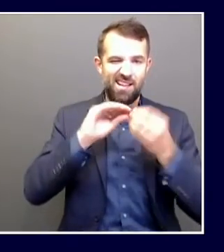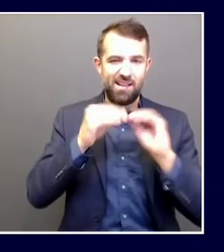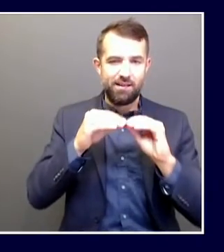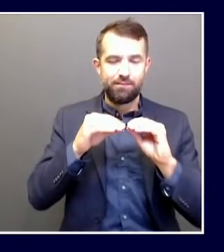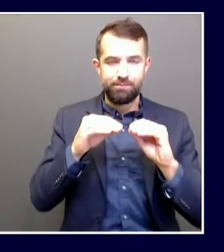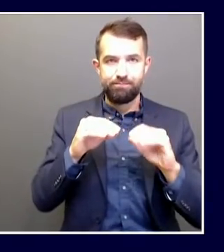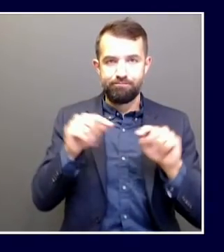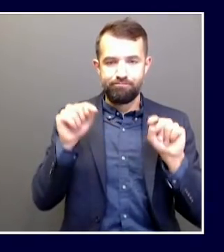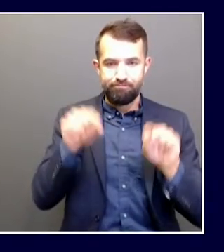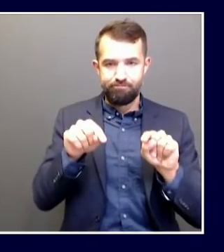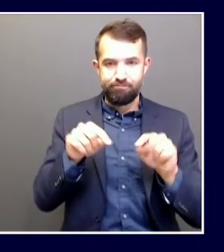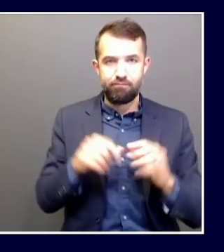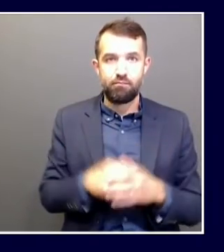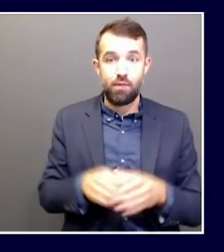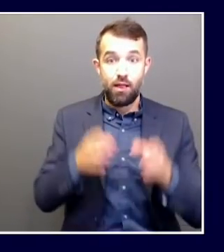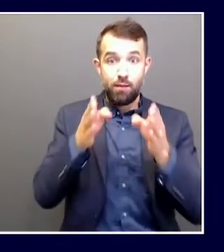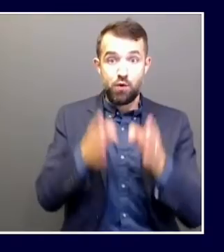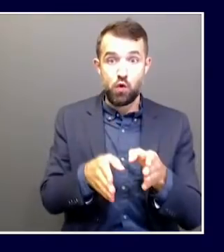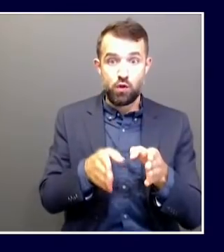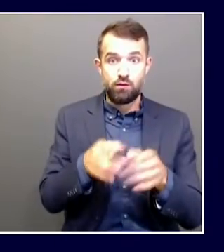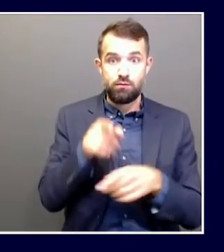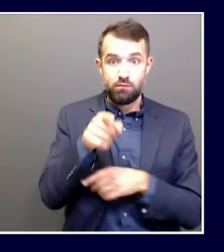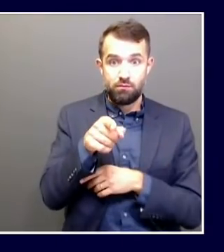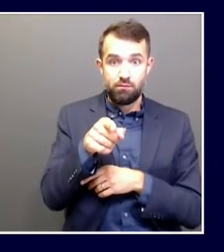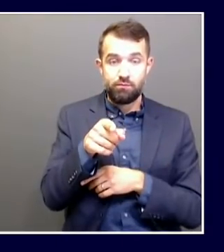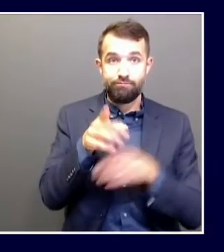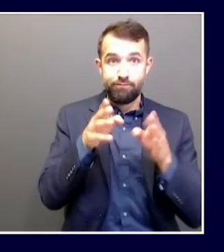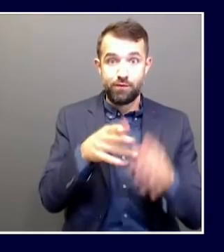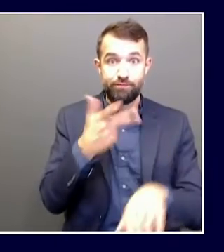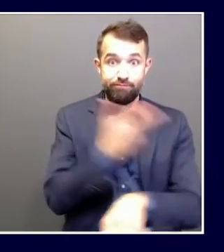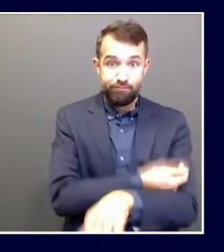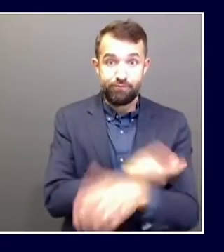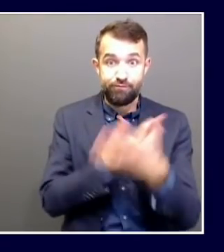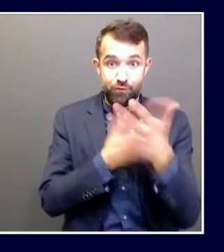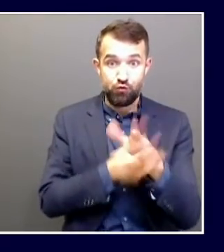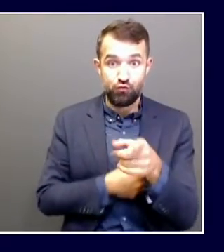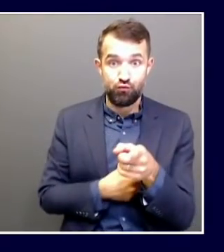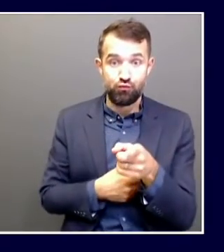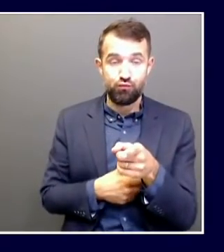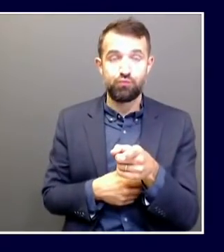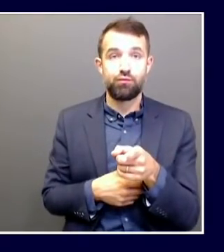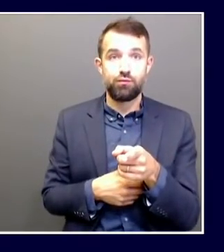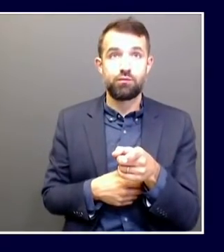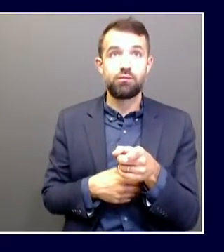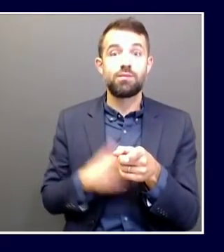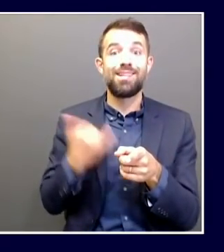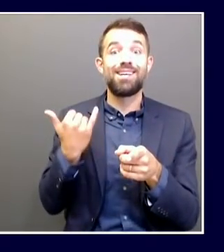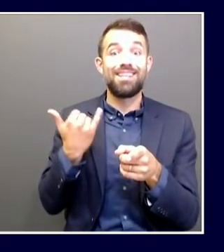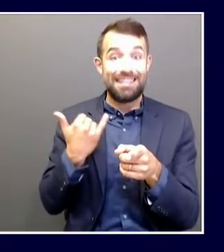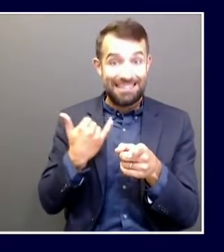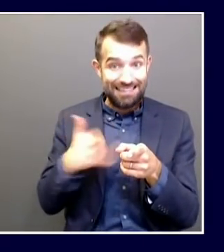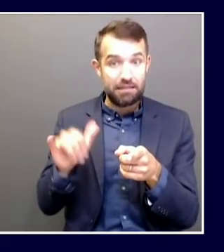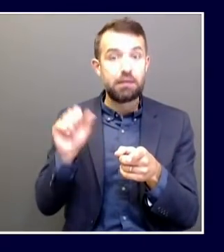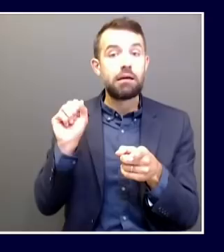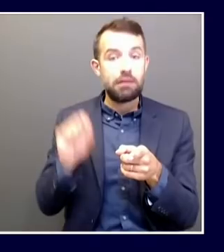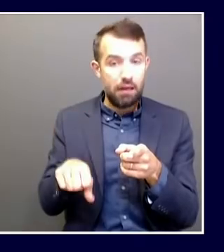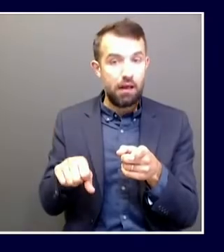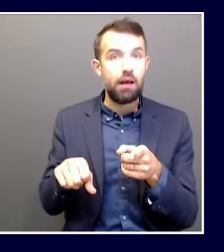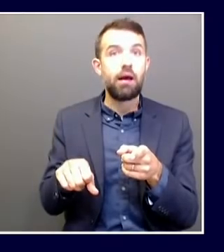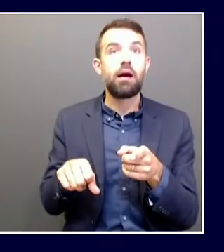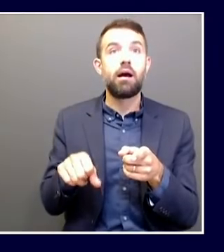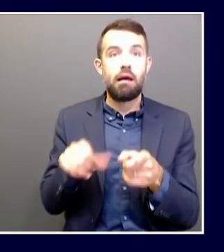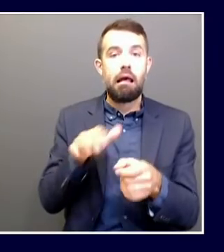vaccinated, they can, on occasion, rarely, still have enough virus in their nose or in their